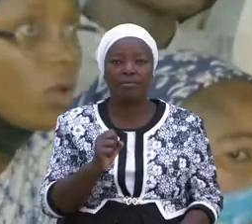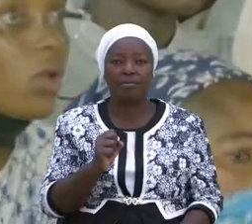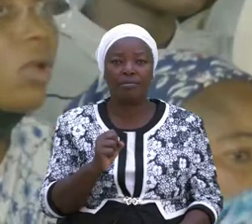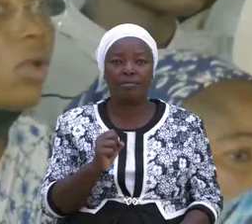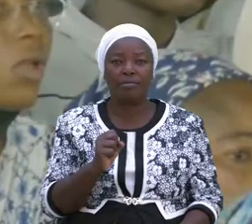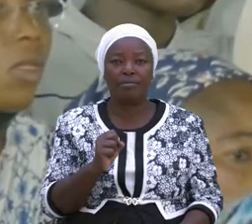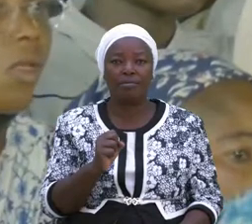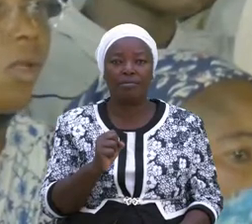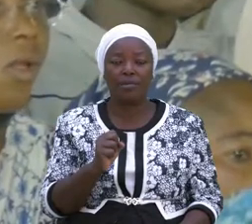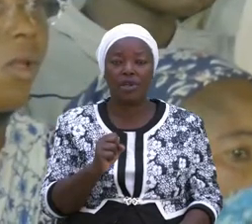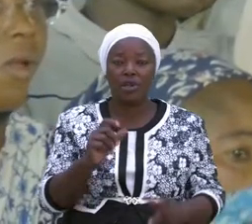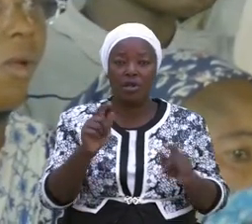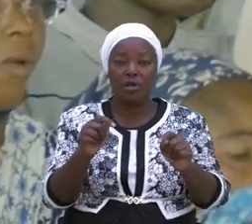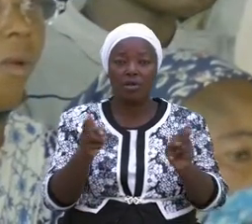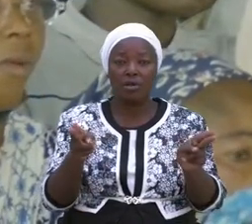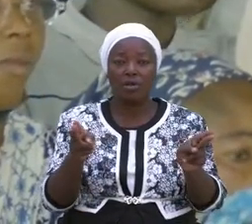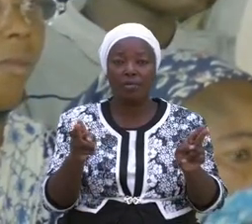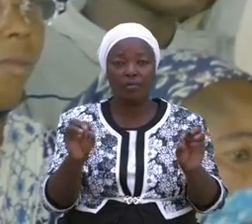Thomas